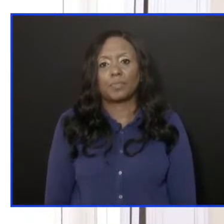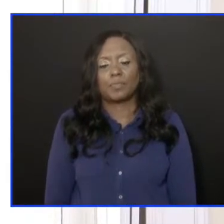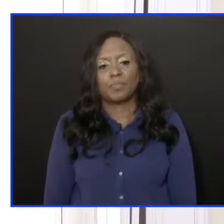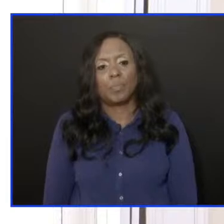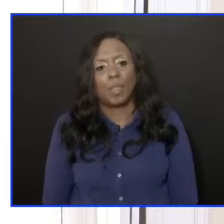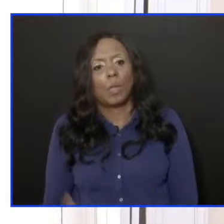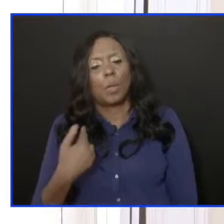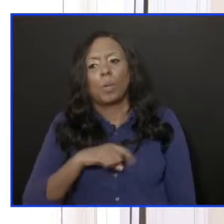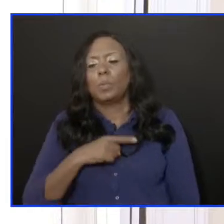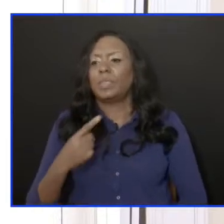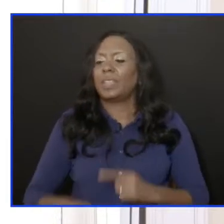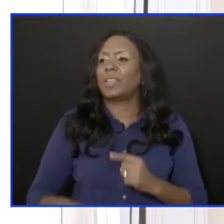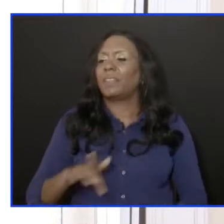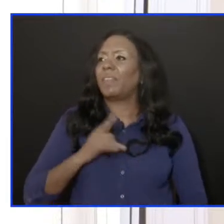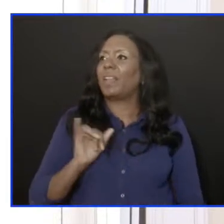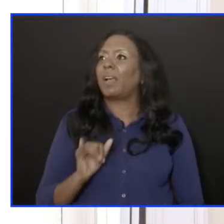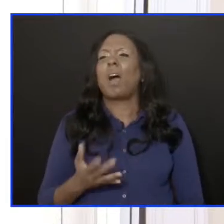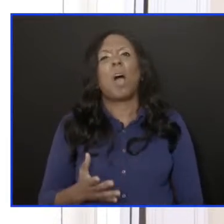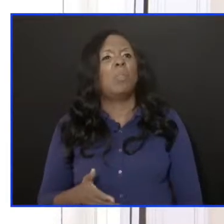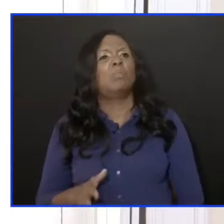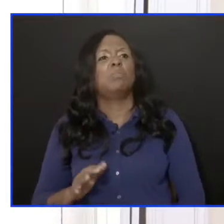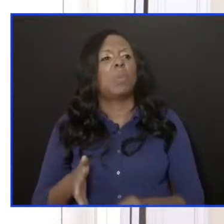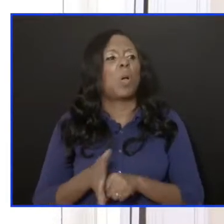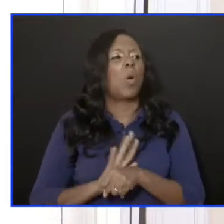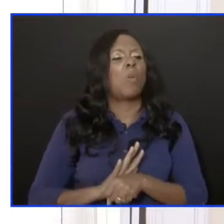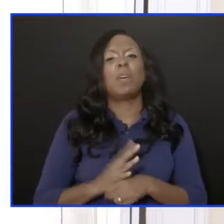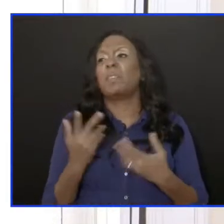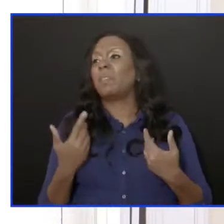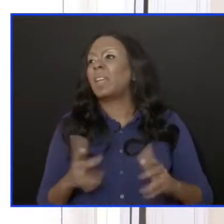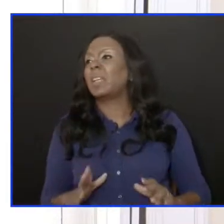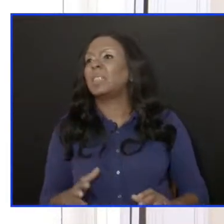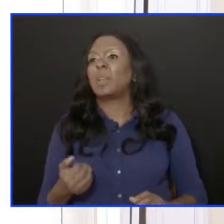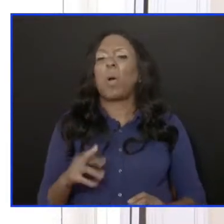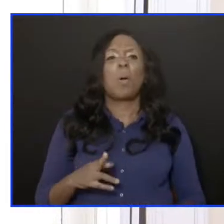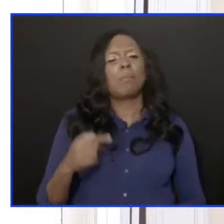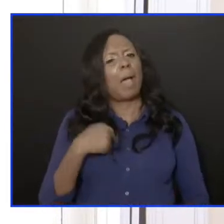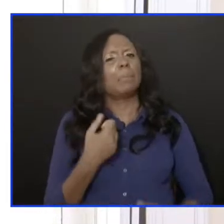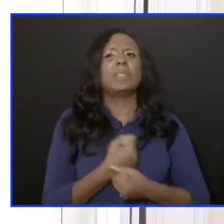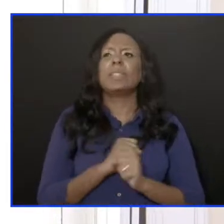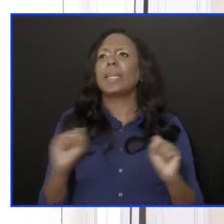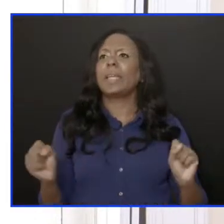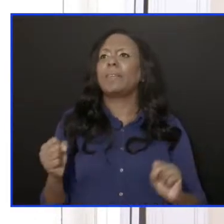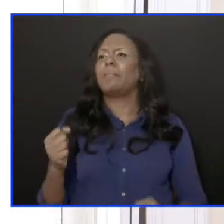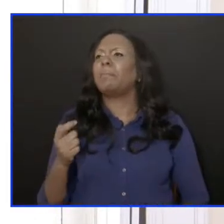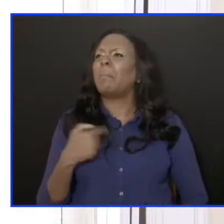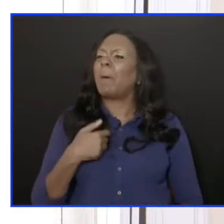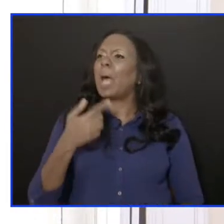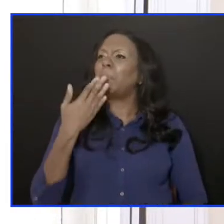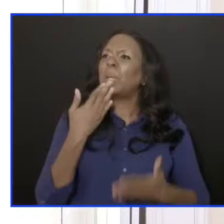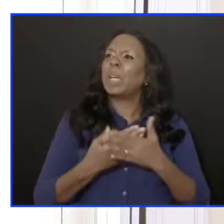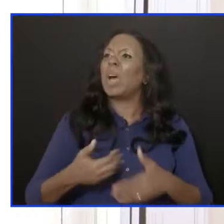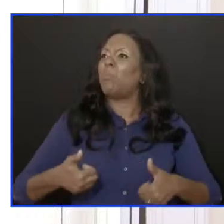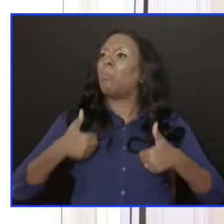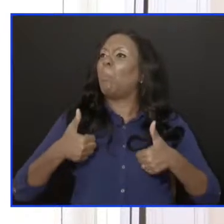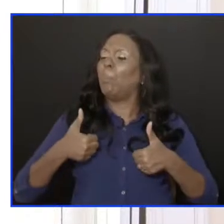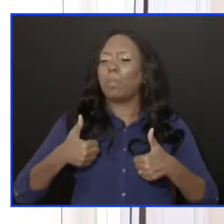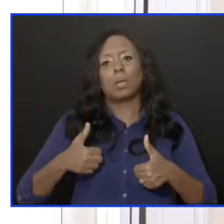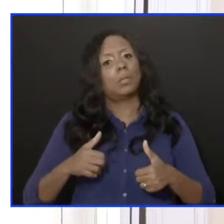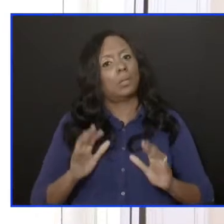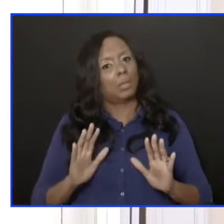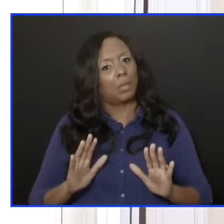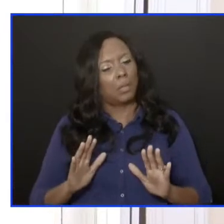we are out of the zone, as Jeffrey said, but by the same token, we know that we are doing better, and we know that this is a